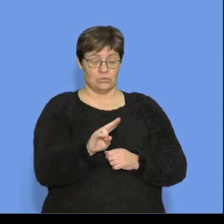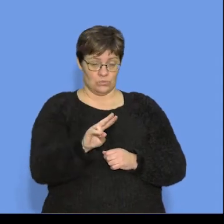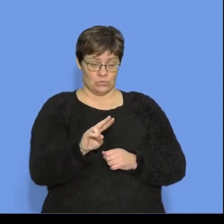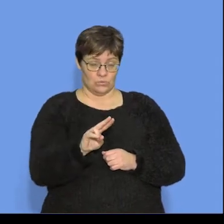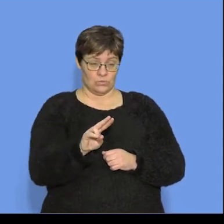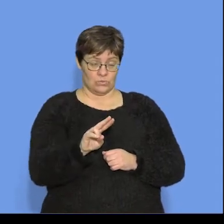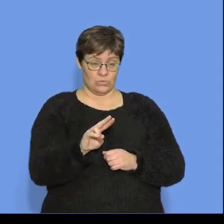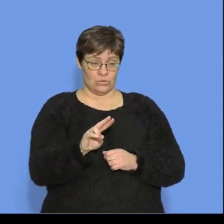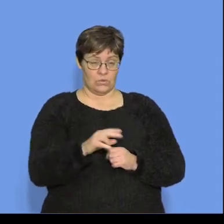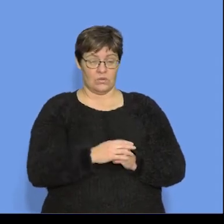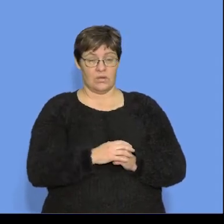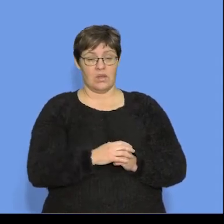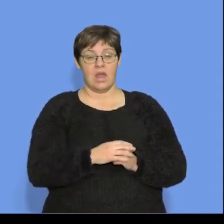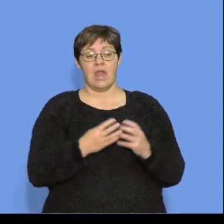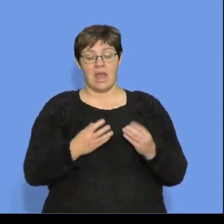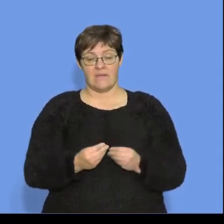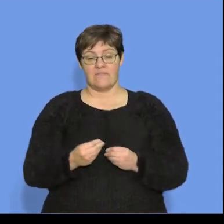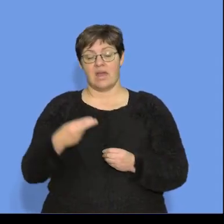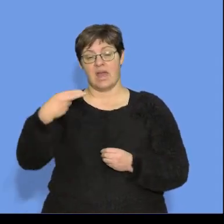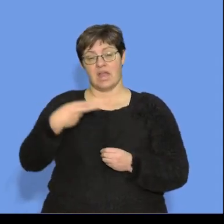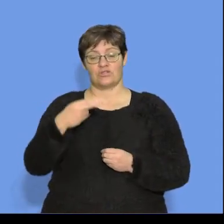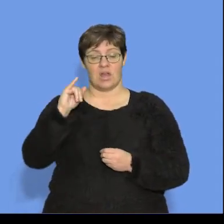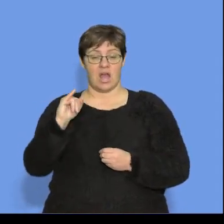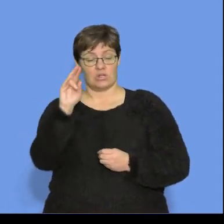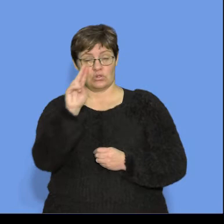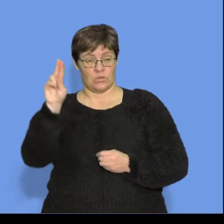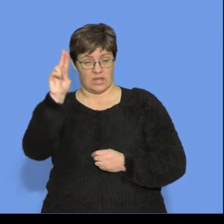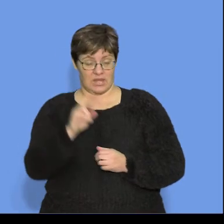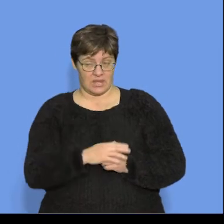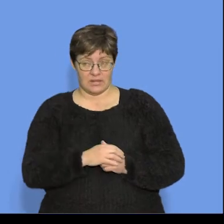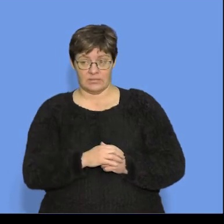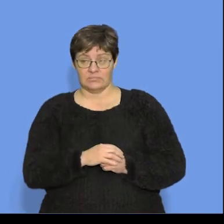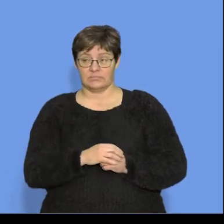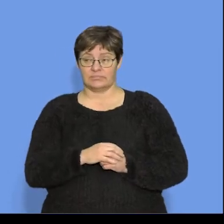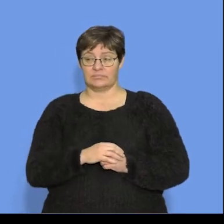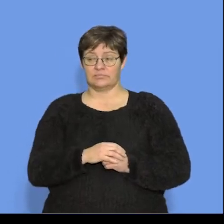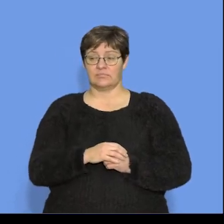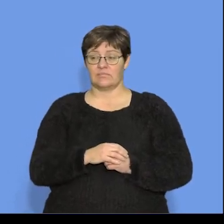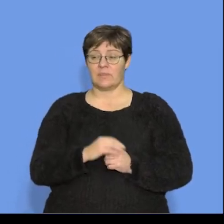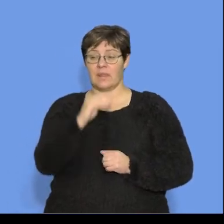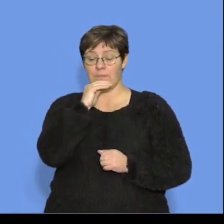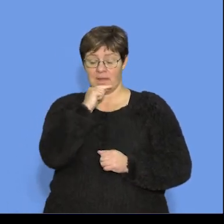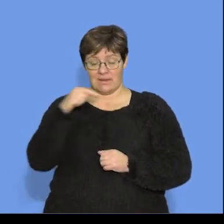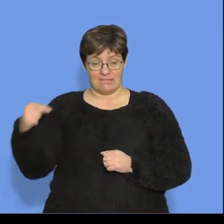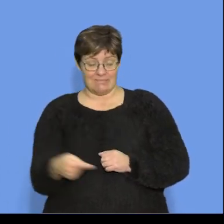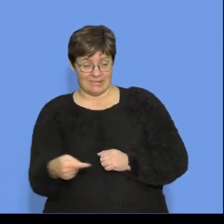and we've got Hi squared. That's telling us that this is